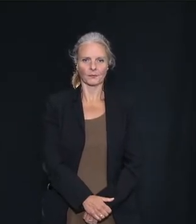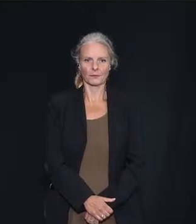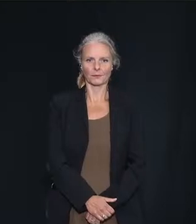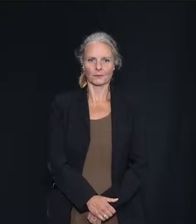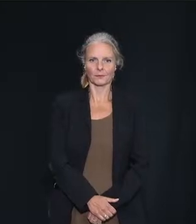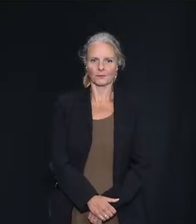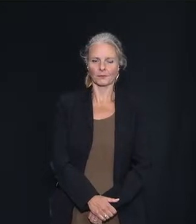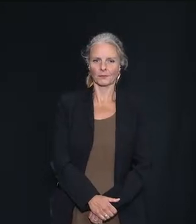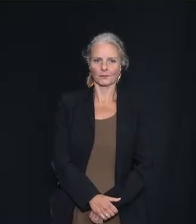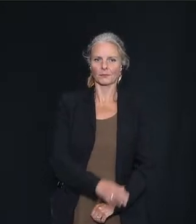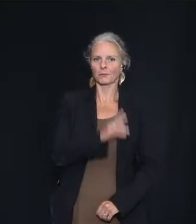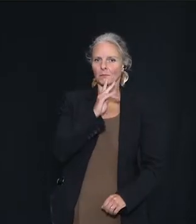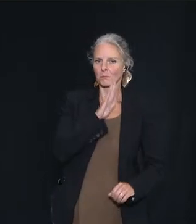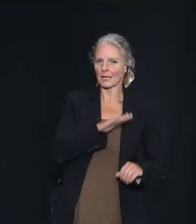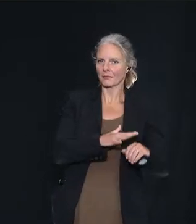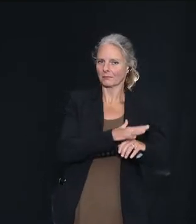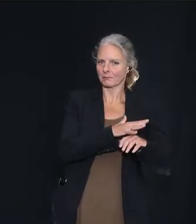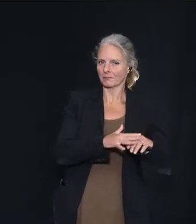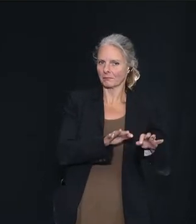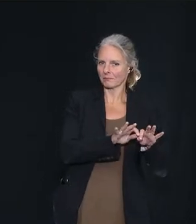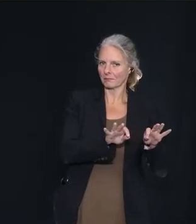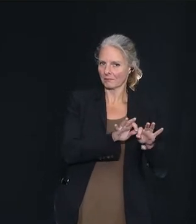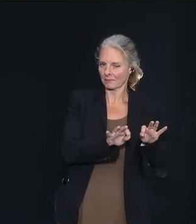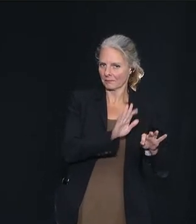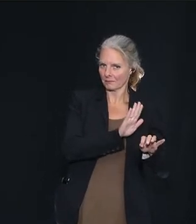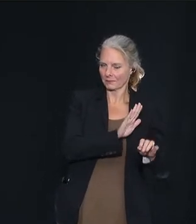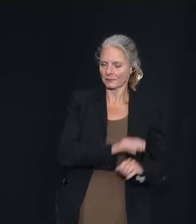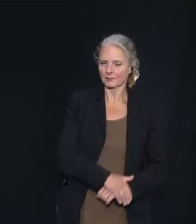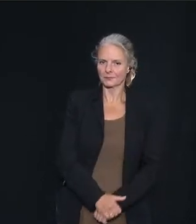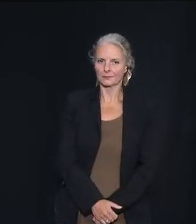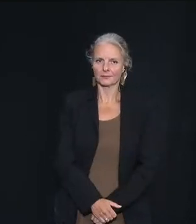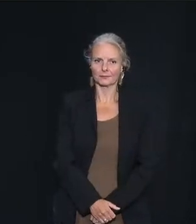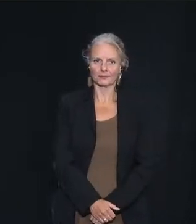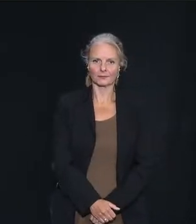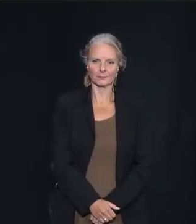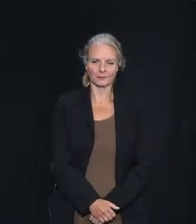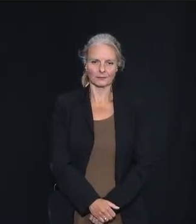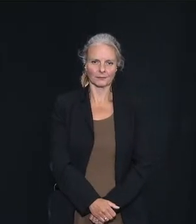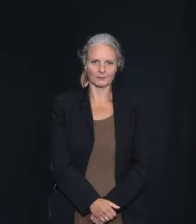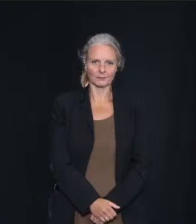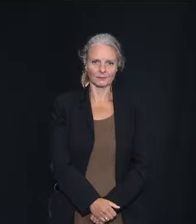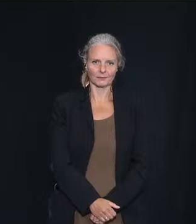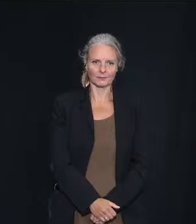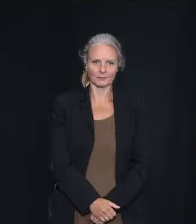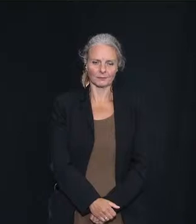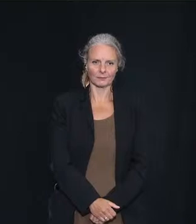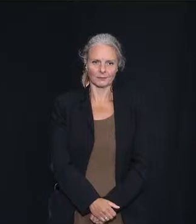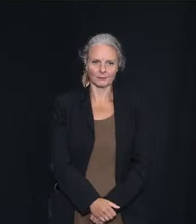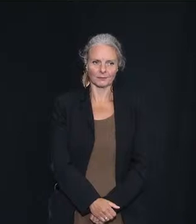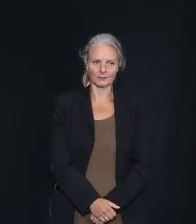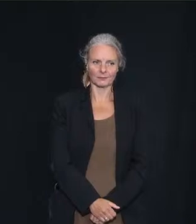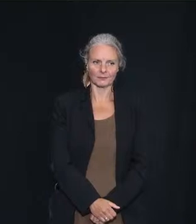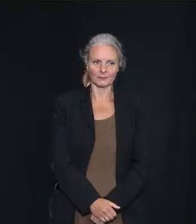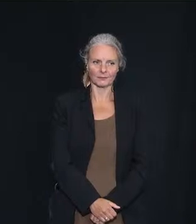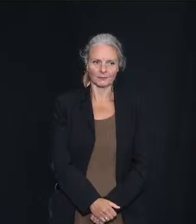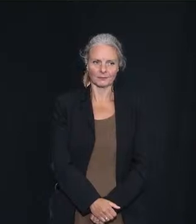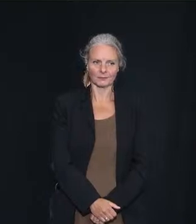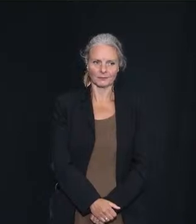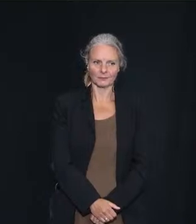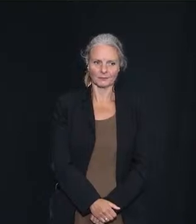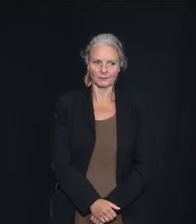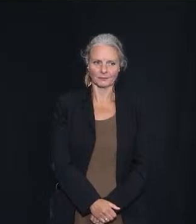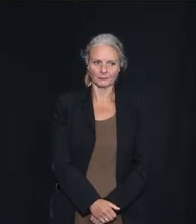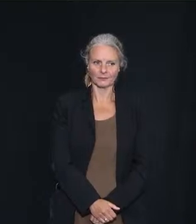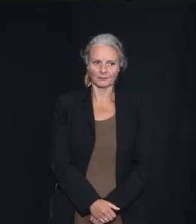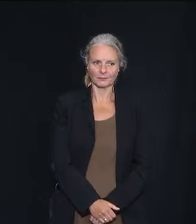Wanda poetry that no showed more Chilean budget, the public engines, they were in the